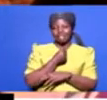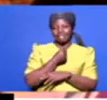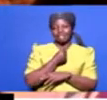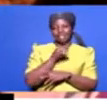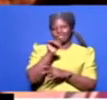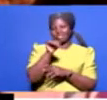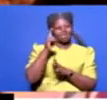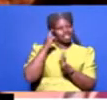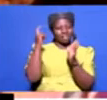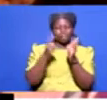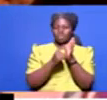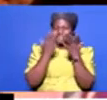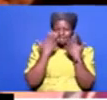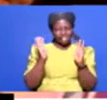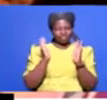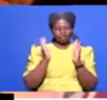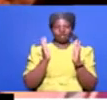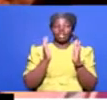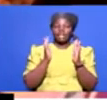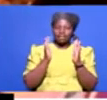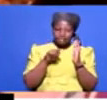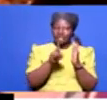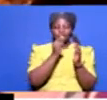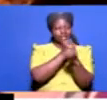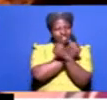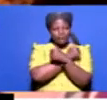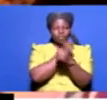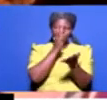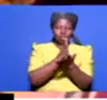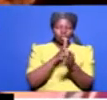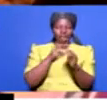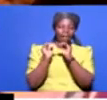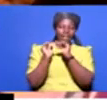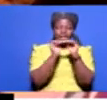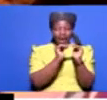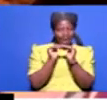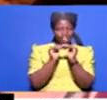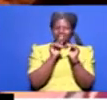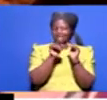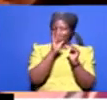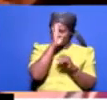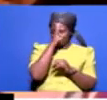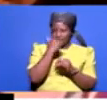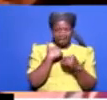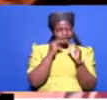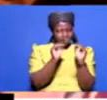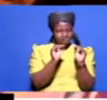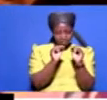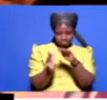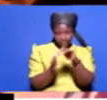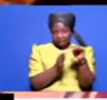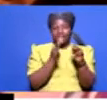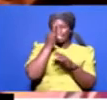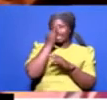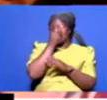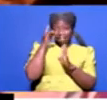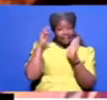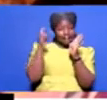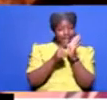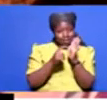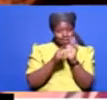fact. That he cherished truth and fairness is not in doubt. Mwai Kibaki recognized that